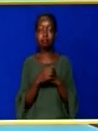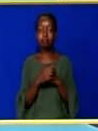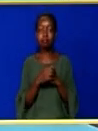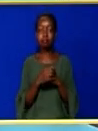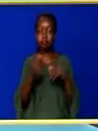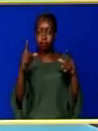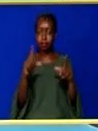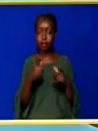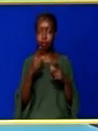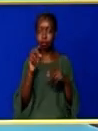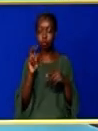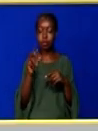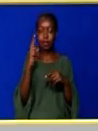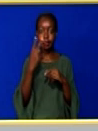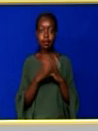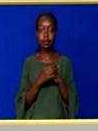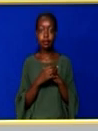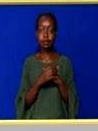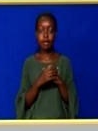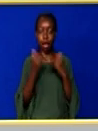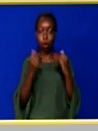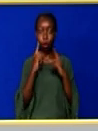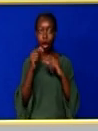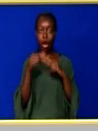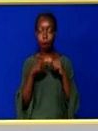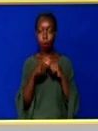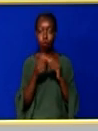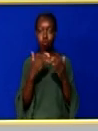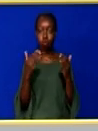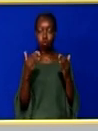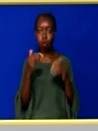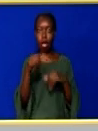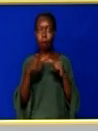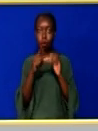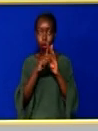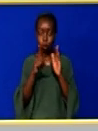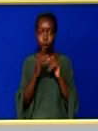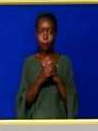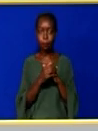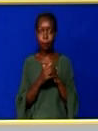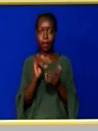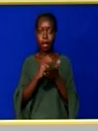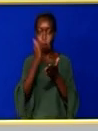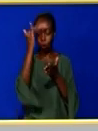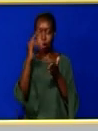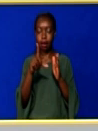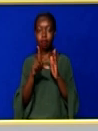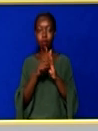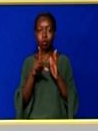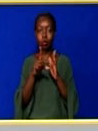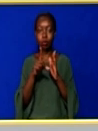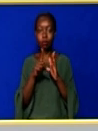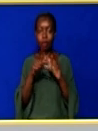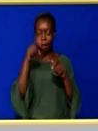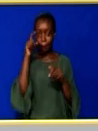second condition. We are now talking of, these things are based on law. On law. That's why you find that they are very long. Yes. And they